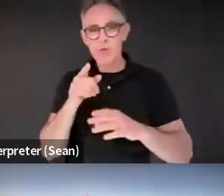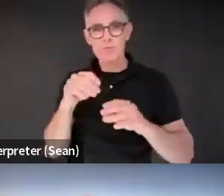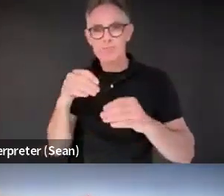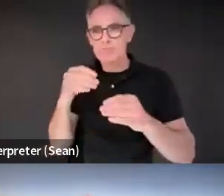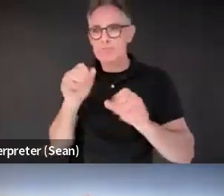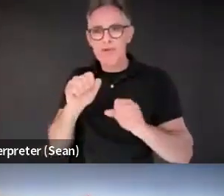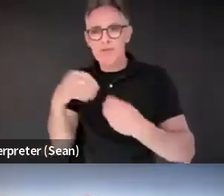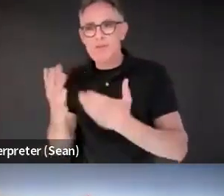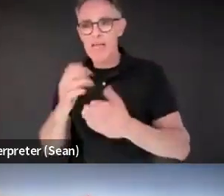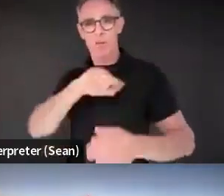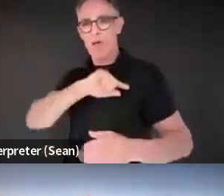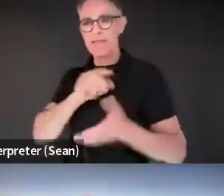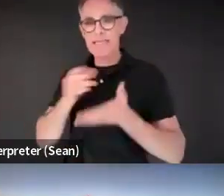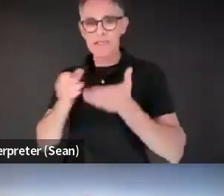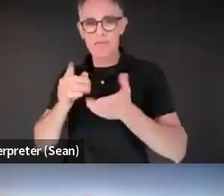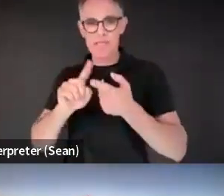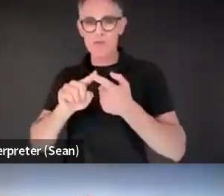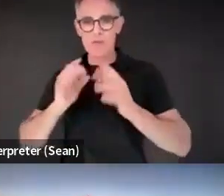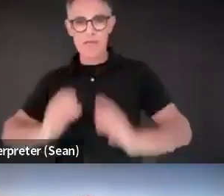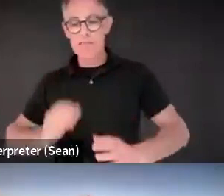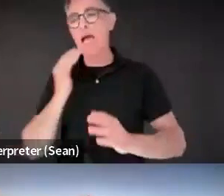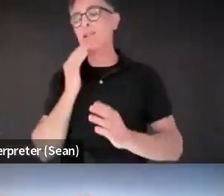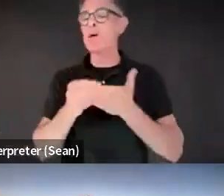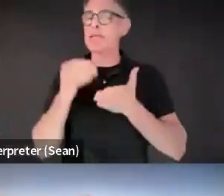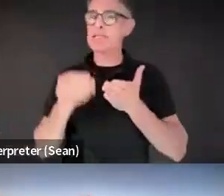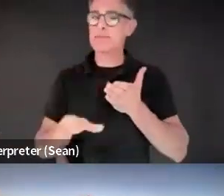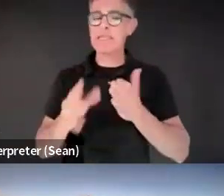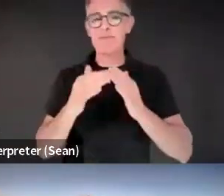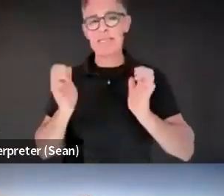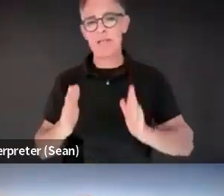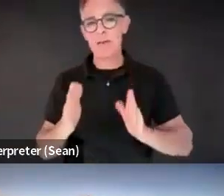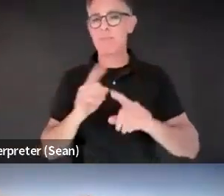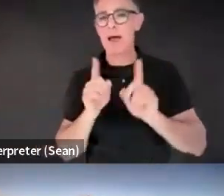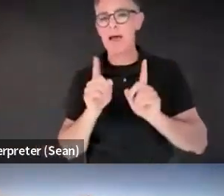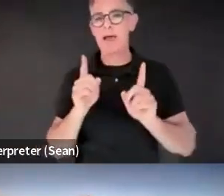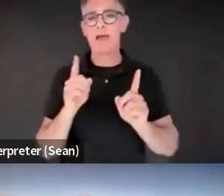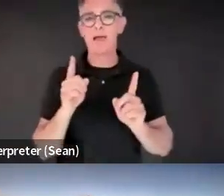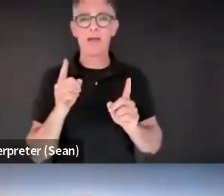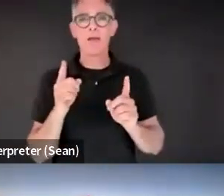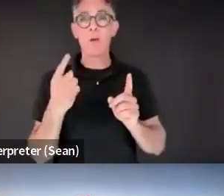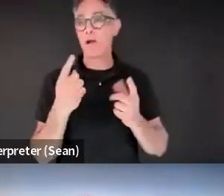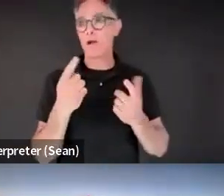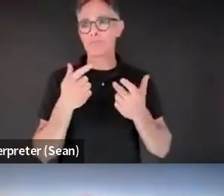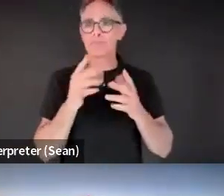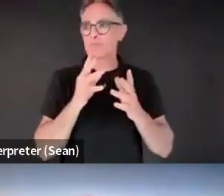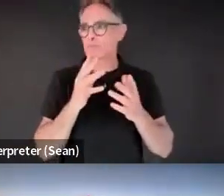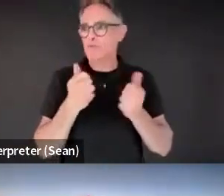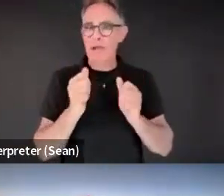So and I know it's an expensive system, but we're talking about creating amazing opportunities for